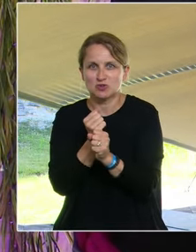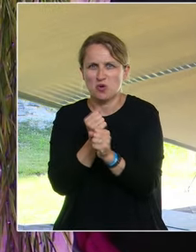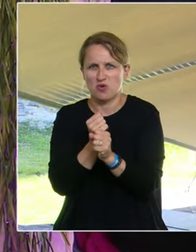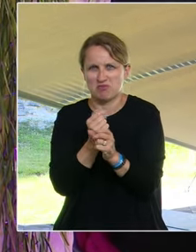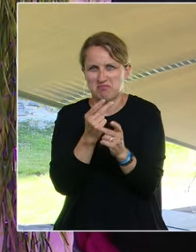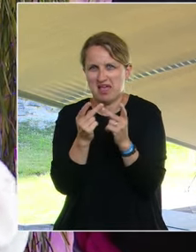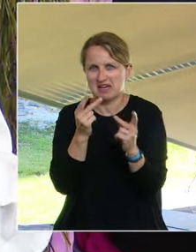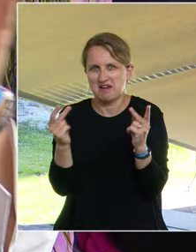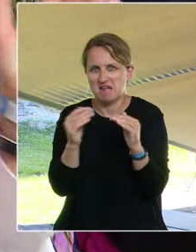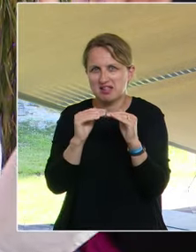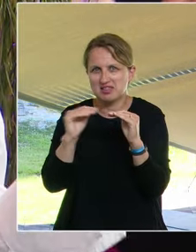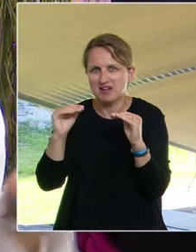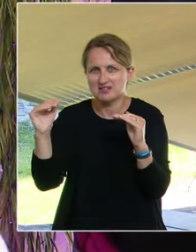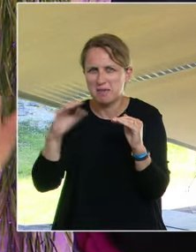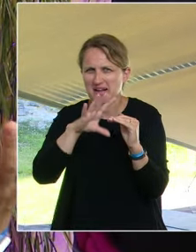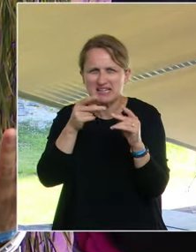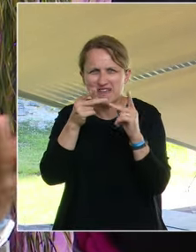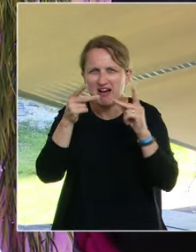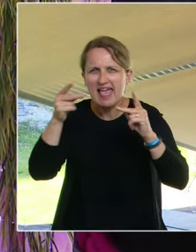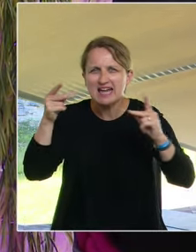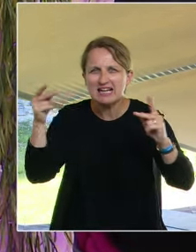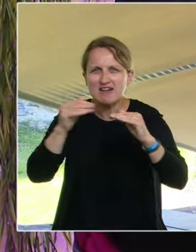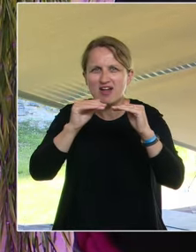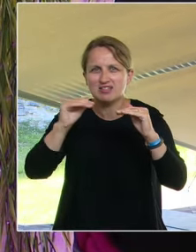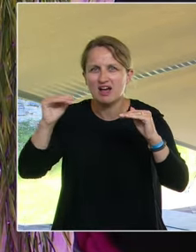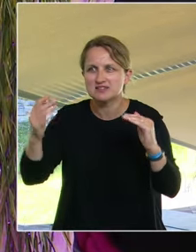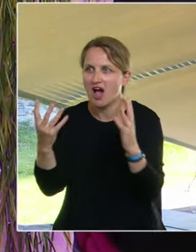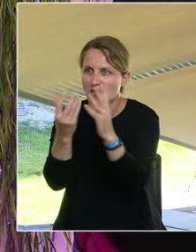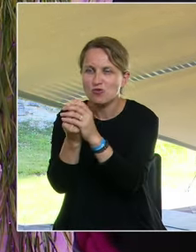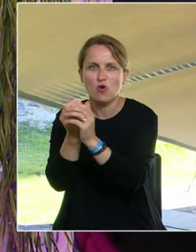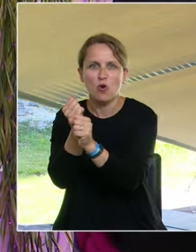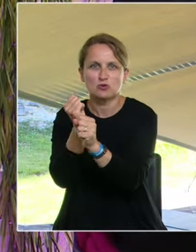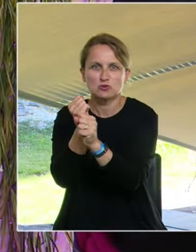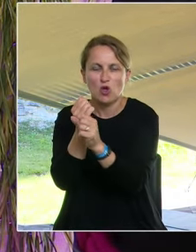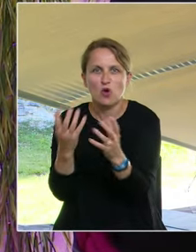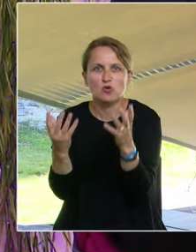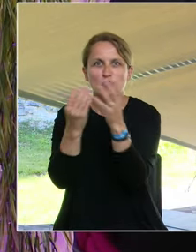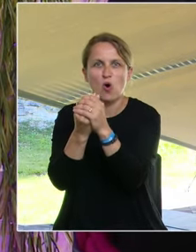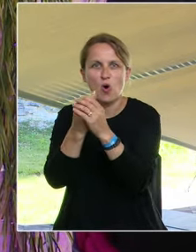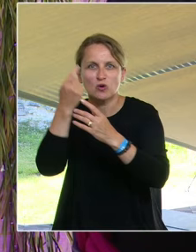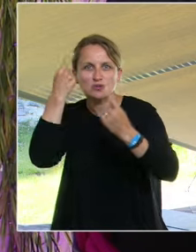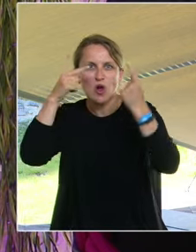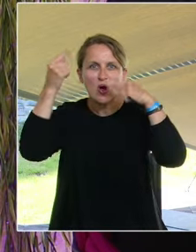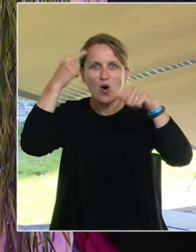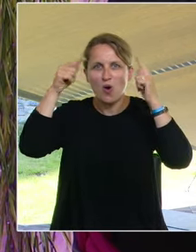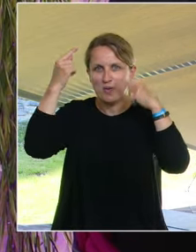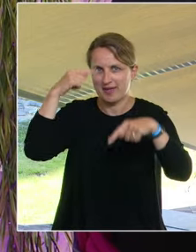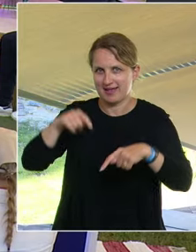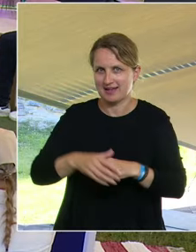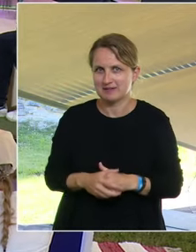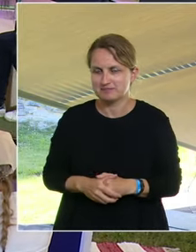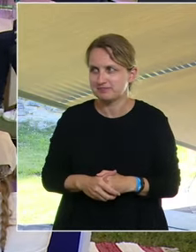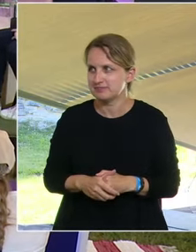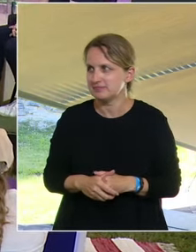level, and you know, all together we just create it. So this is amazing. If just I may quickly